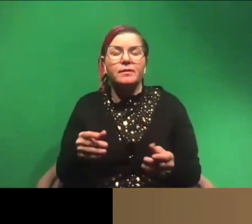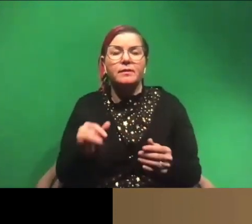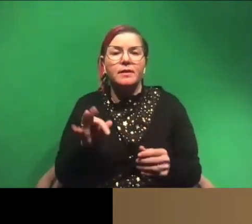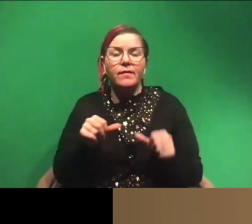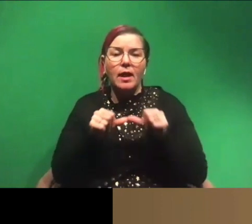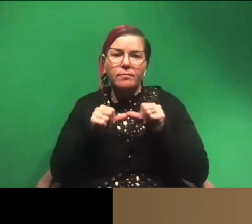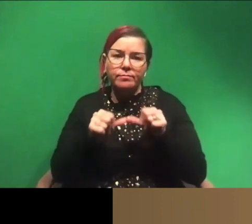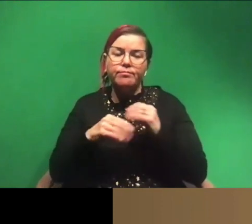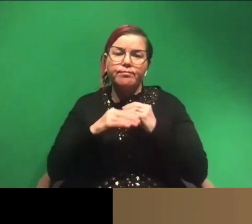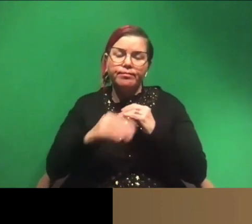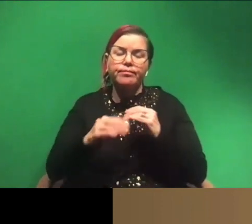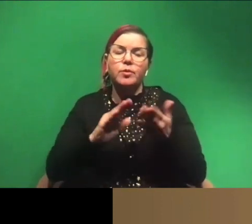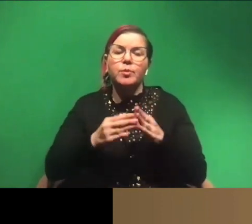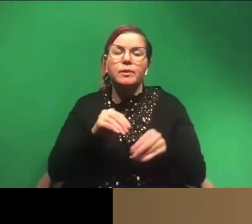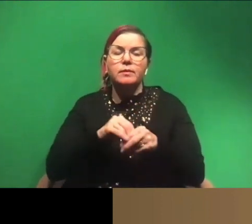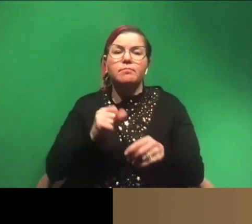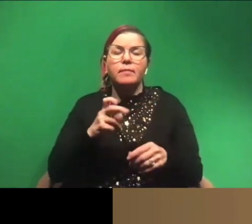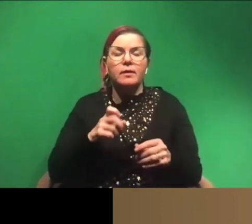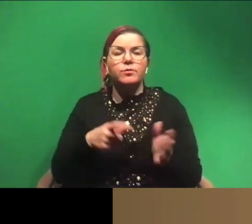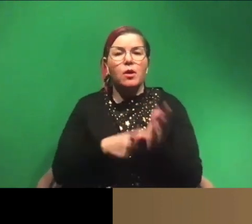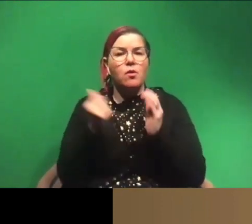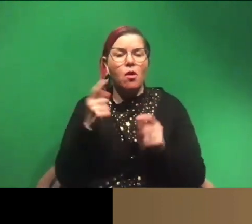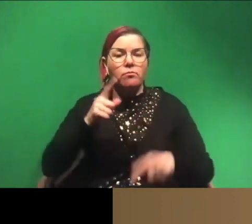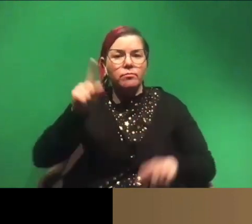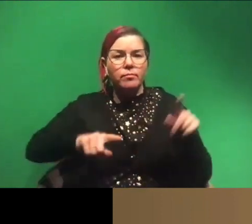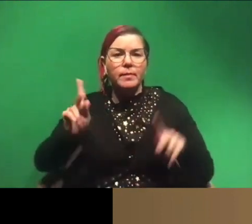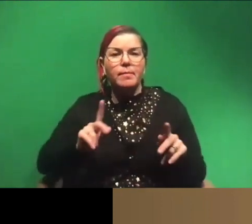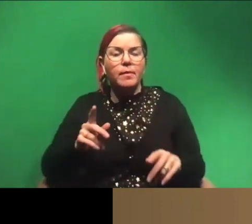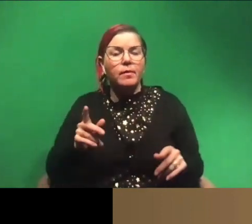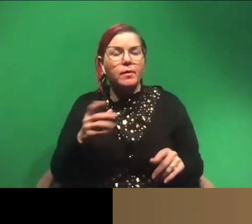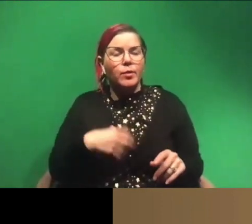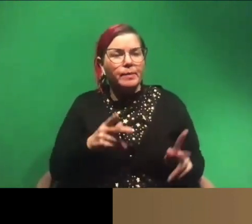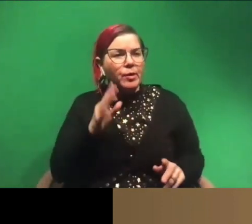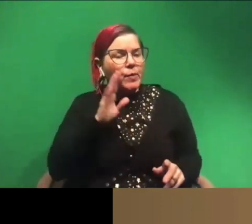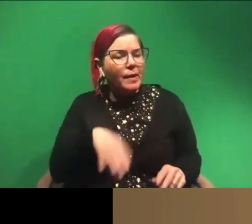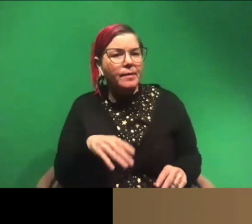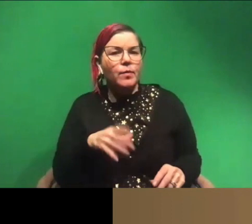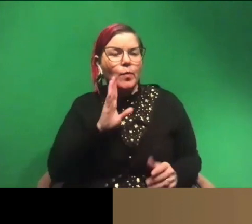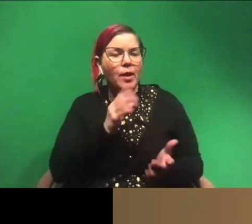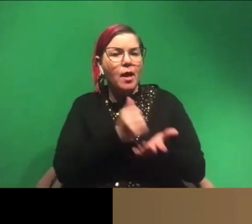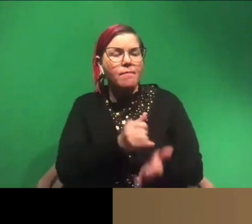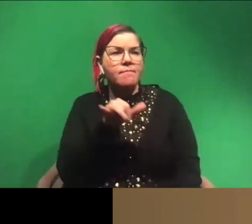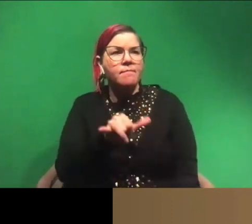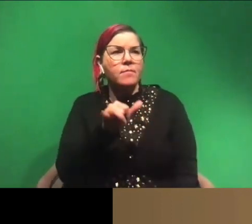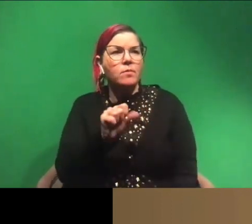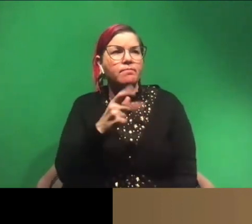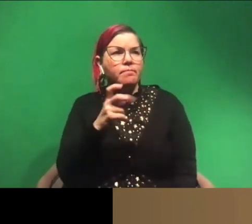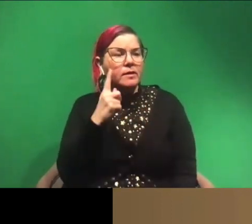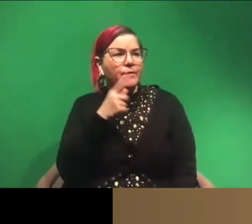sustainable community in space. So we need all types of people. So I wish people knew that because I think it would help them realize that space is for them